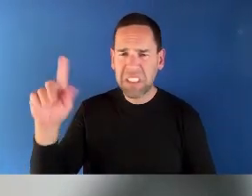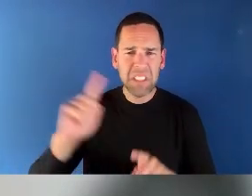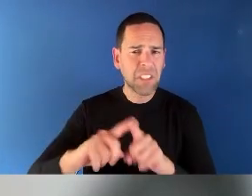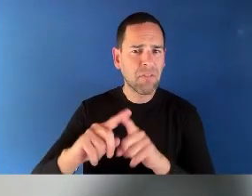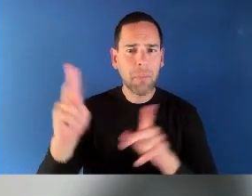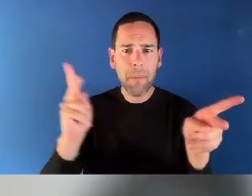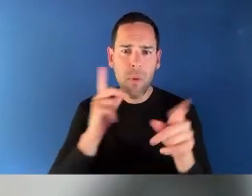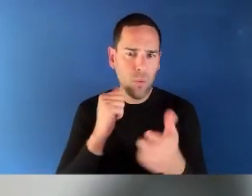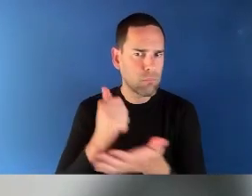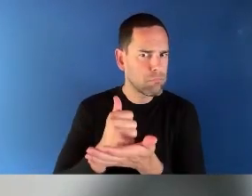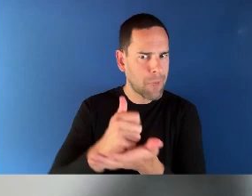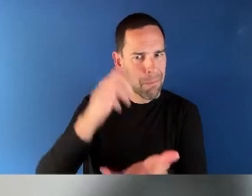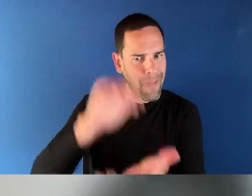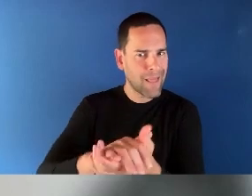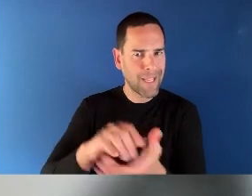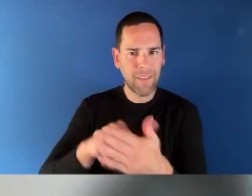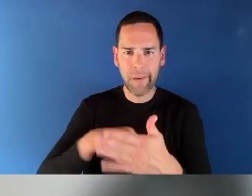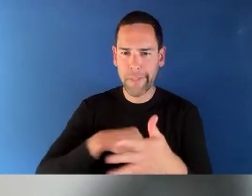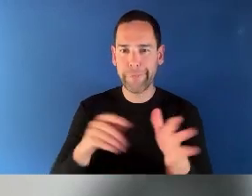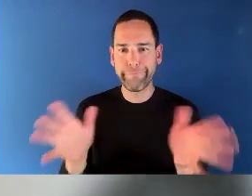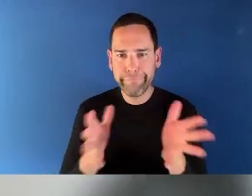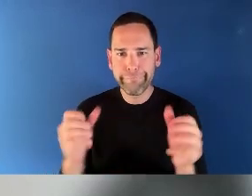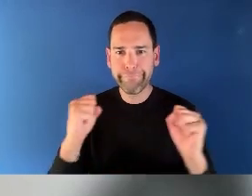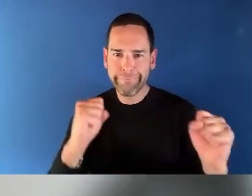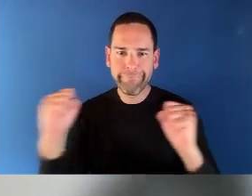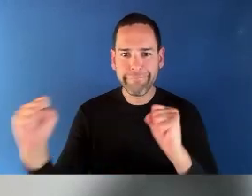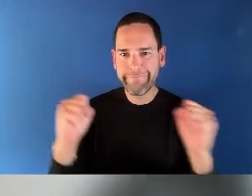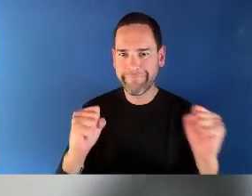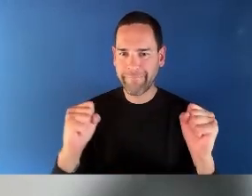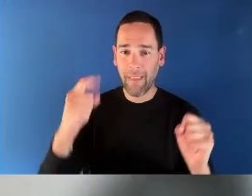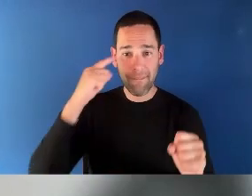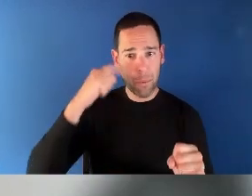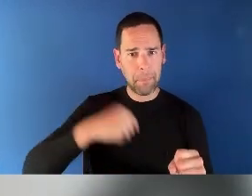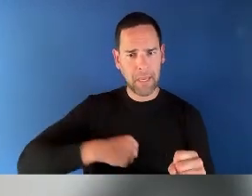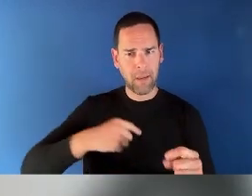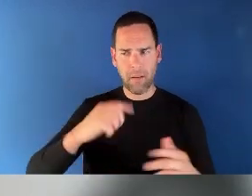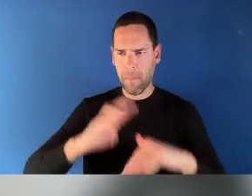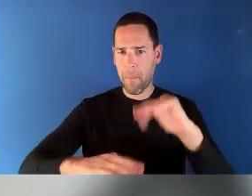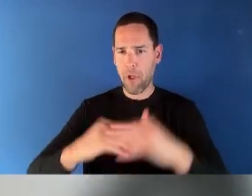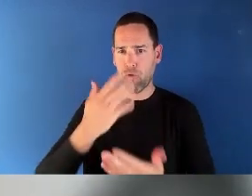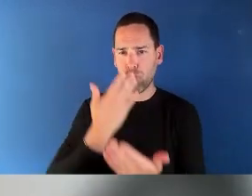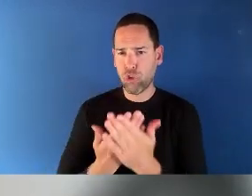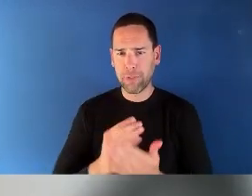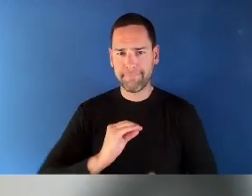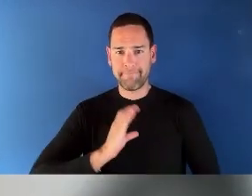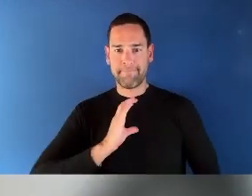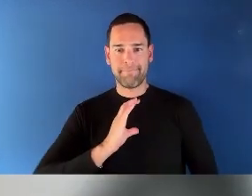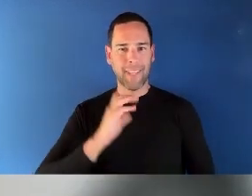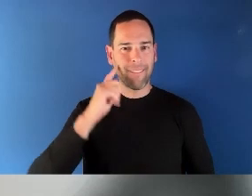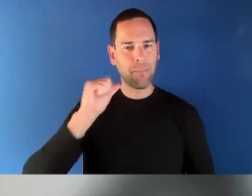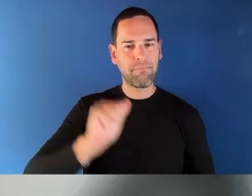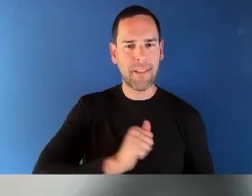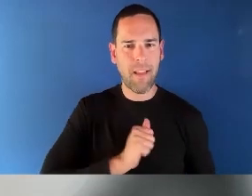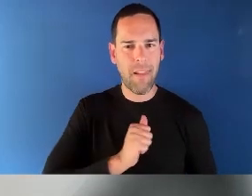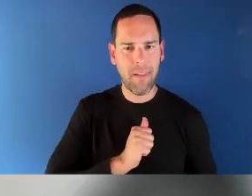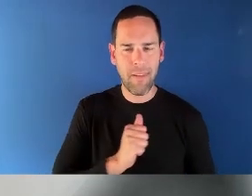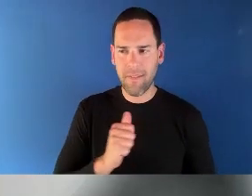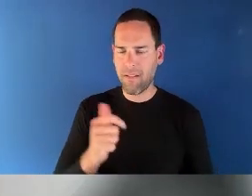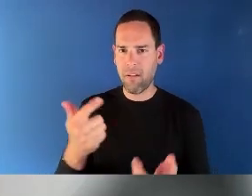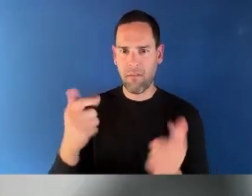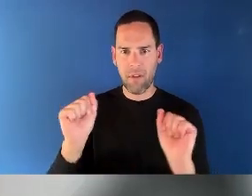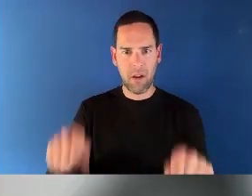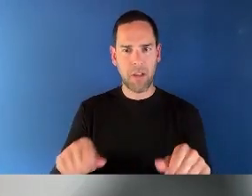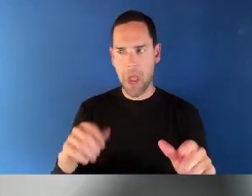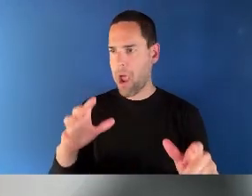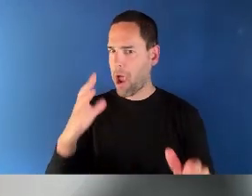me and really helped me create a good self-esteem for myself and helped me believe that I could go out in the world and